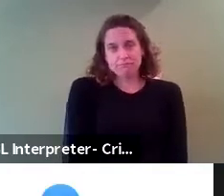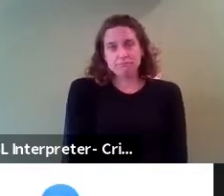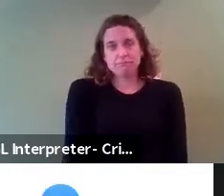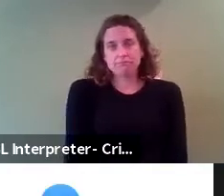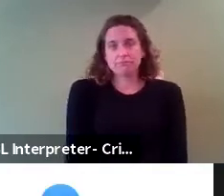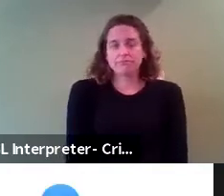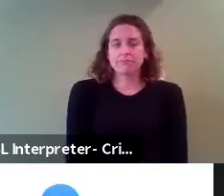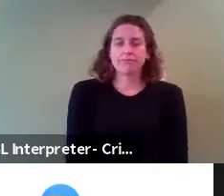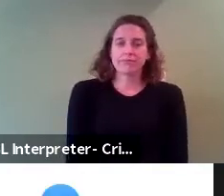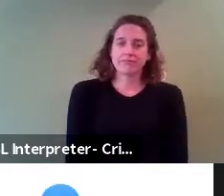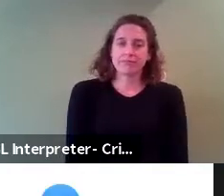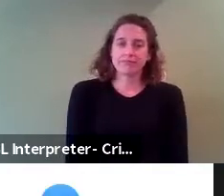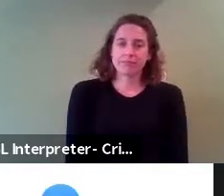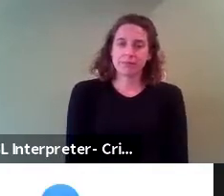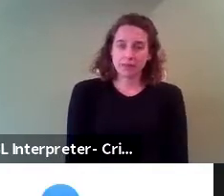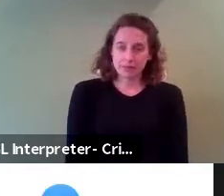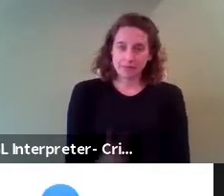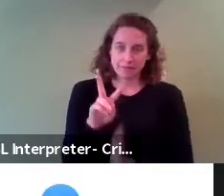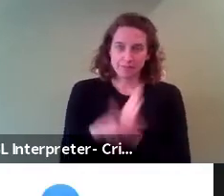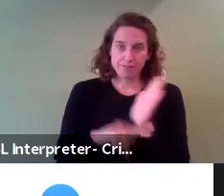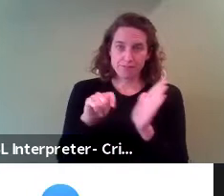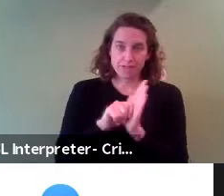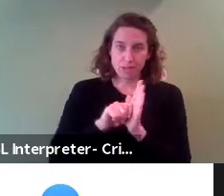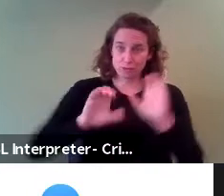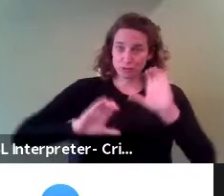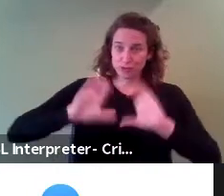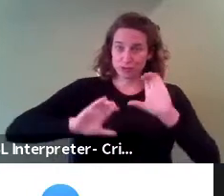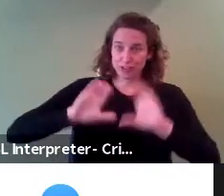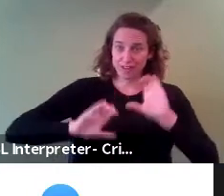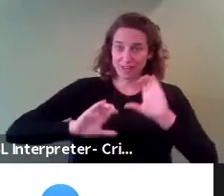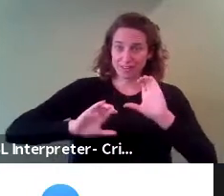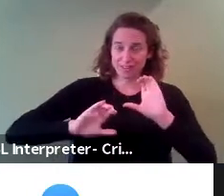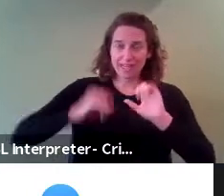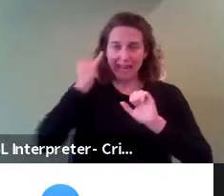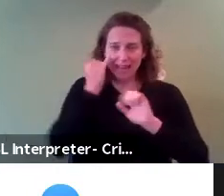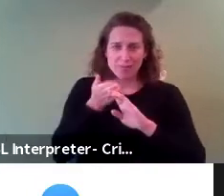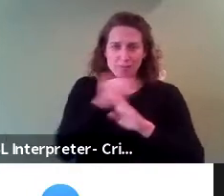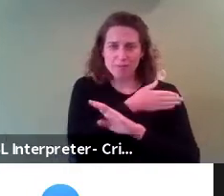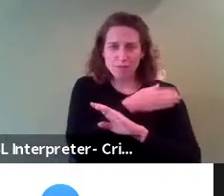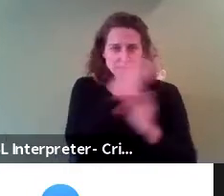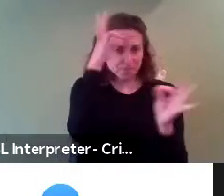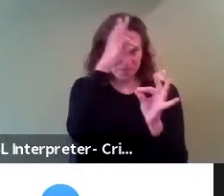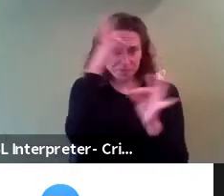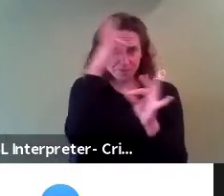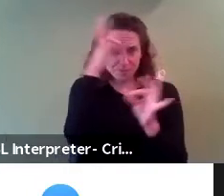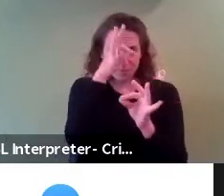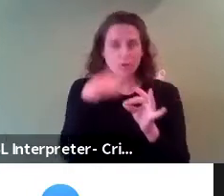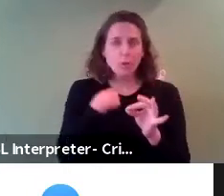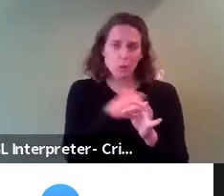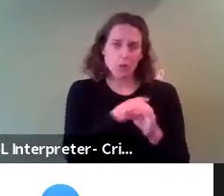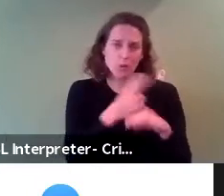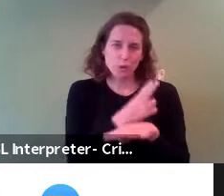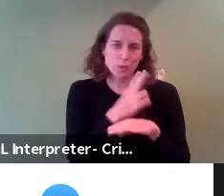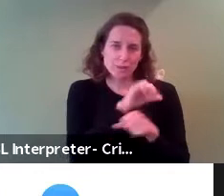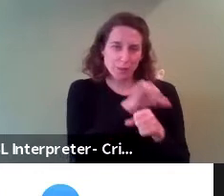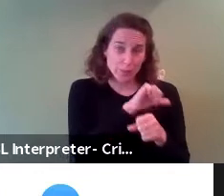Video chat apps is another thing that we all, if we weren't already familiar with them because we used them at work, this